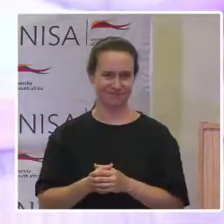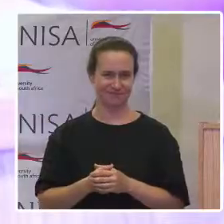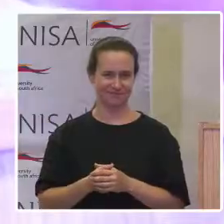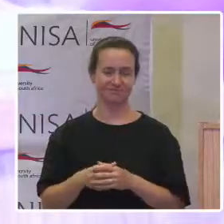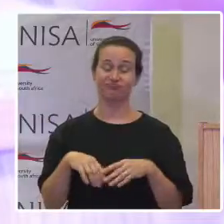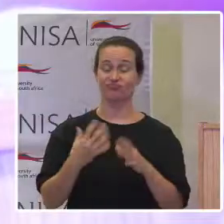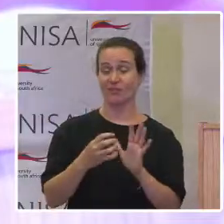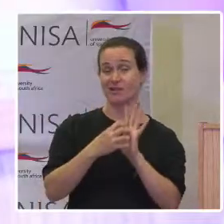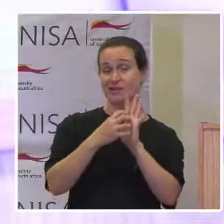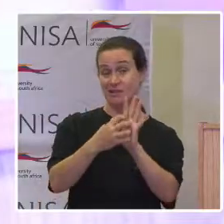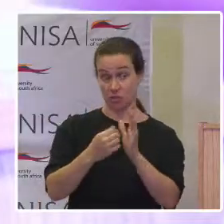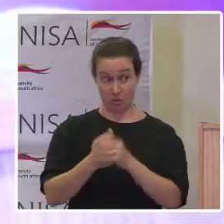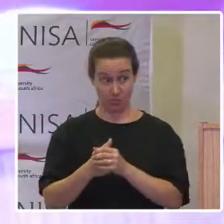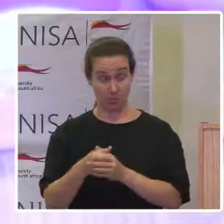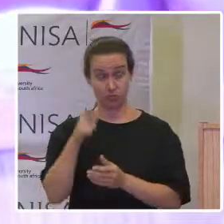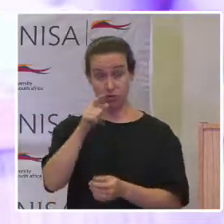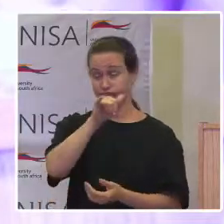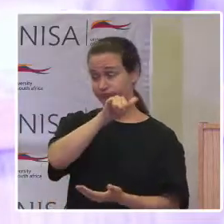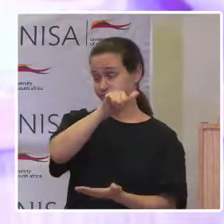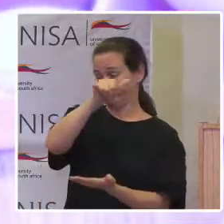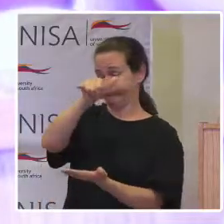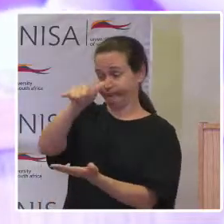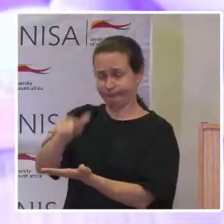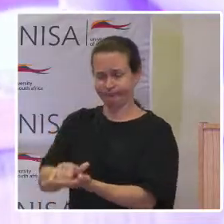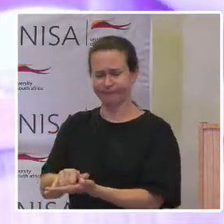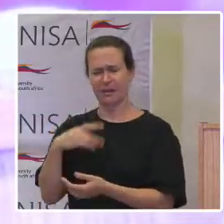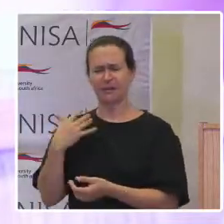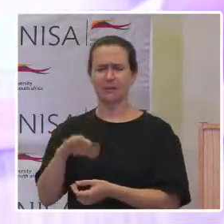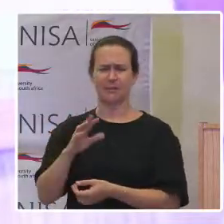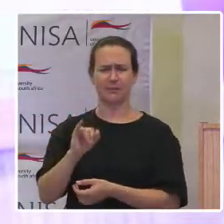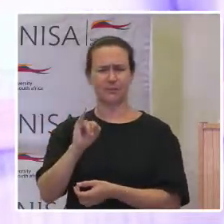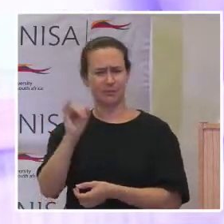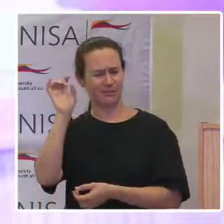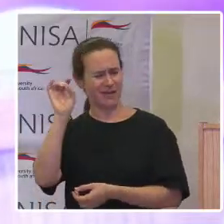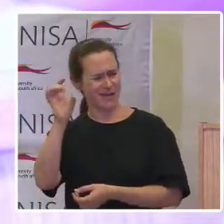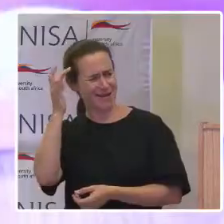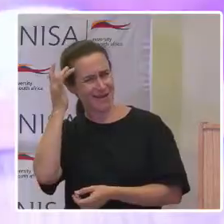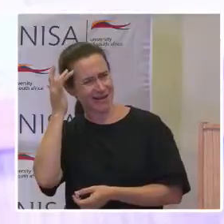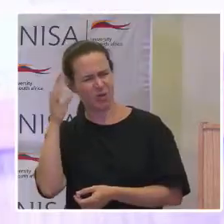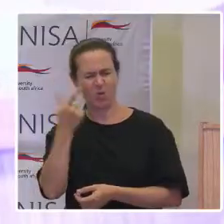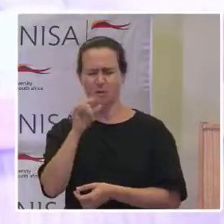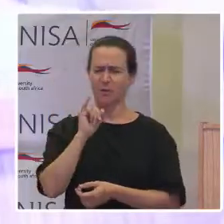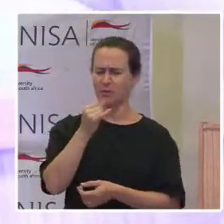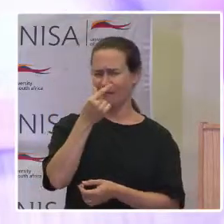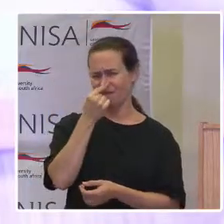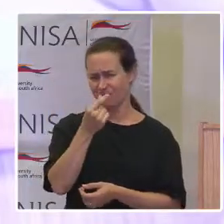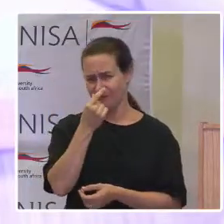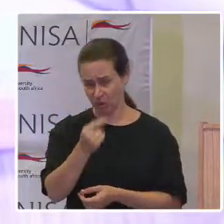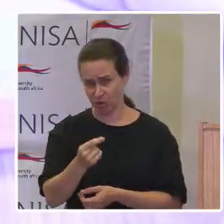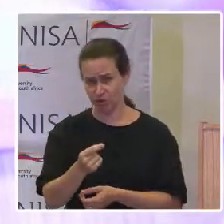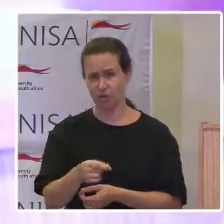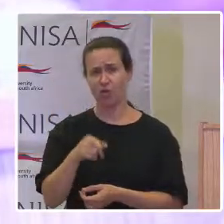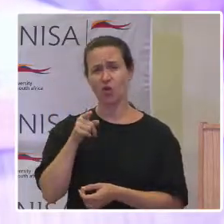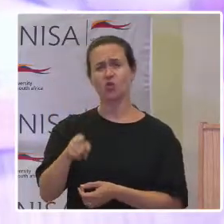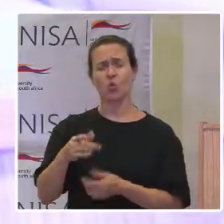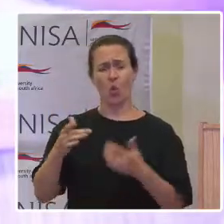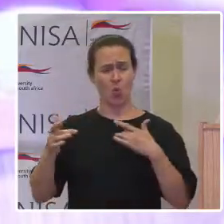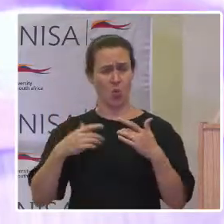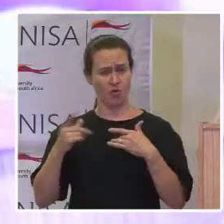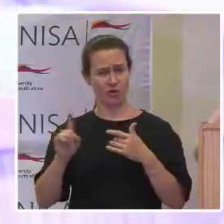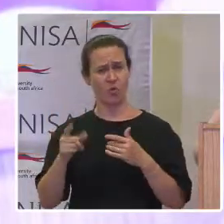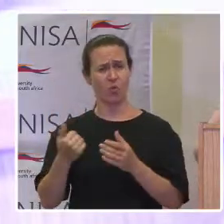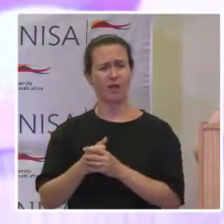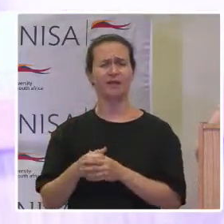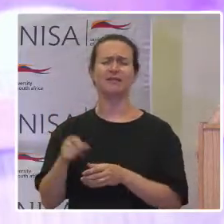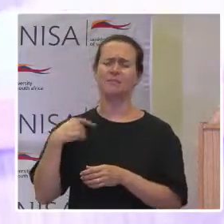instance, you have landed and you've got this terrible headache, or maybe you came down with the flu, the first thing that you are worried about, let them